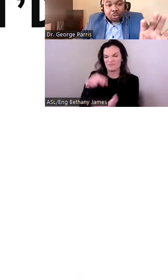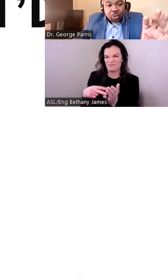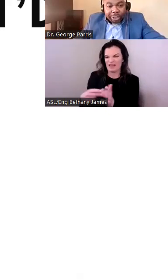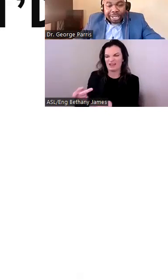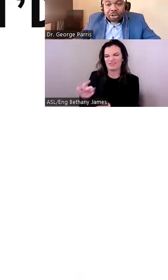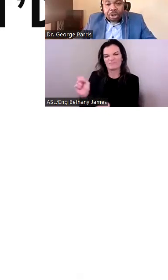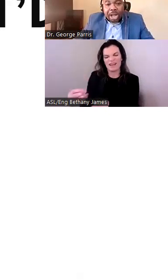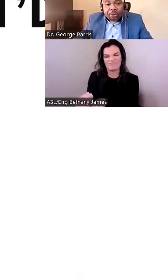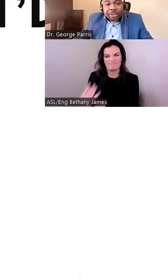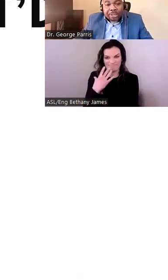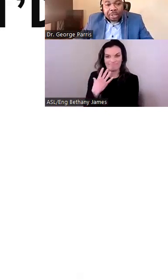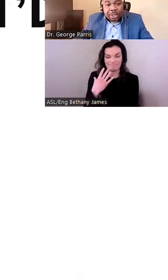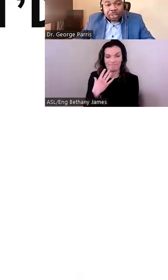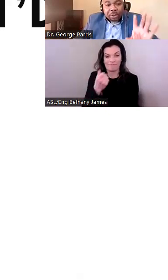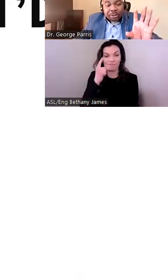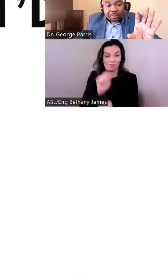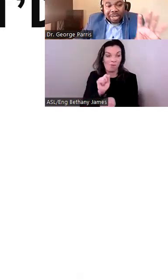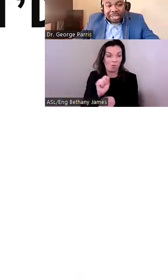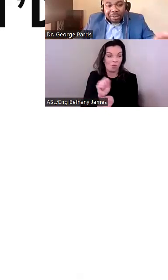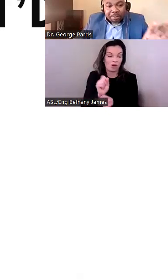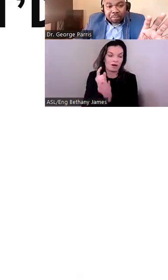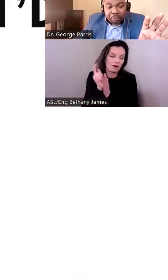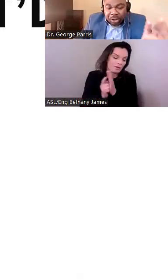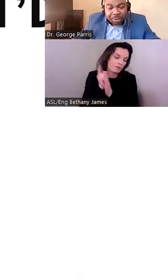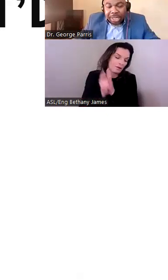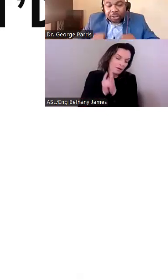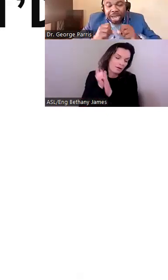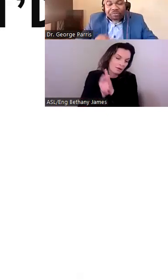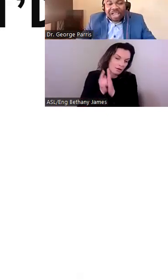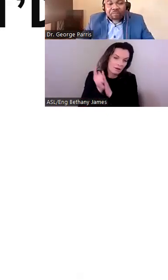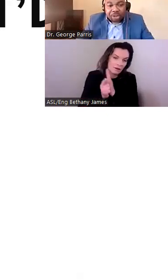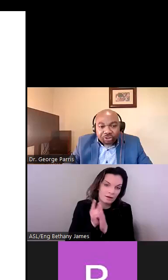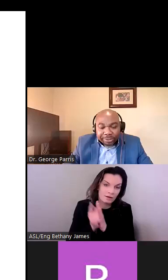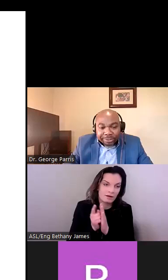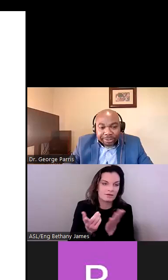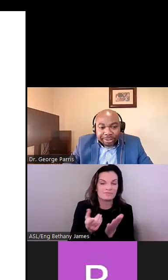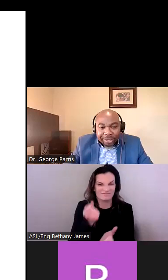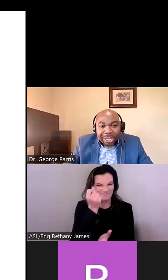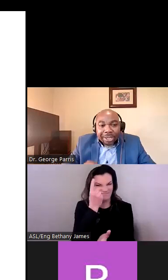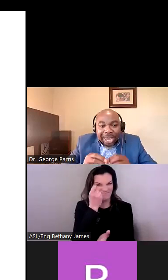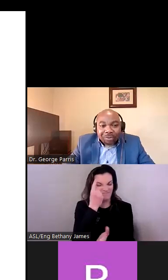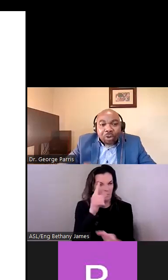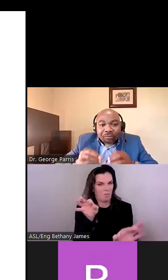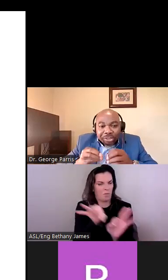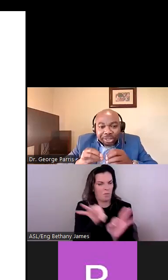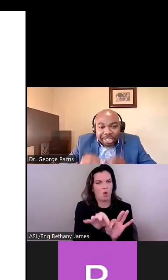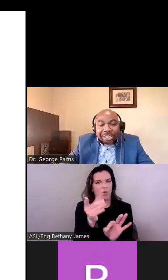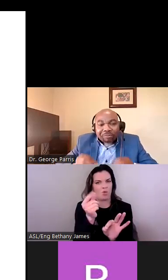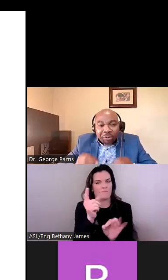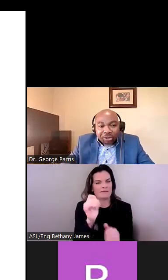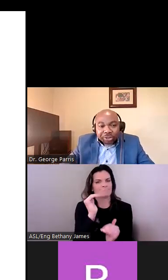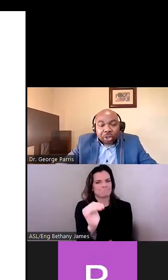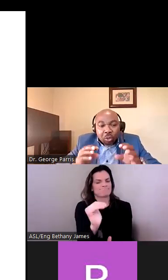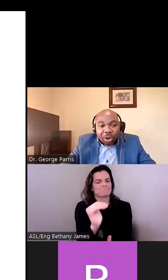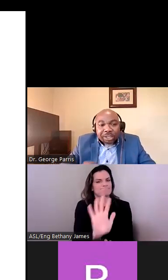trauma. Working long hours without, you have to have boundaries. Every one of us need